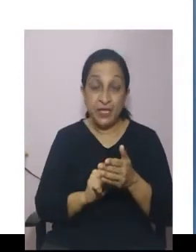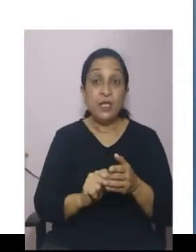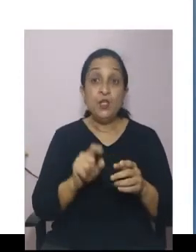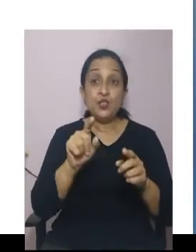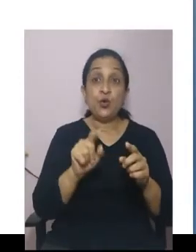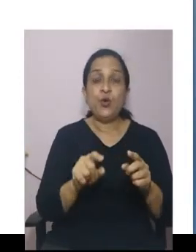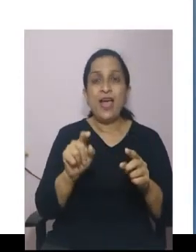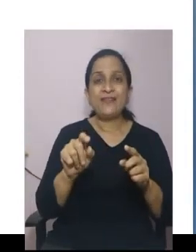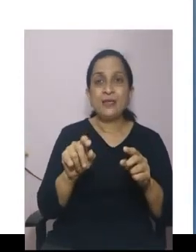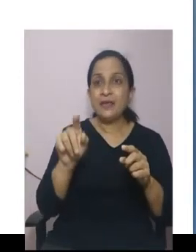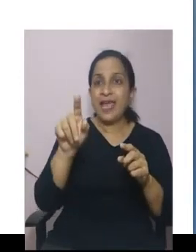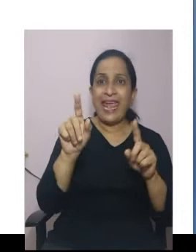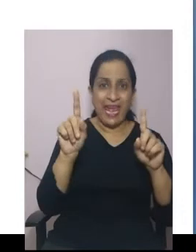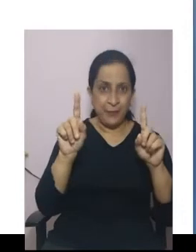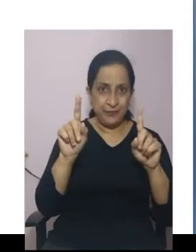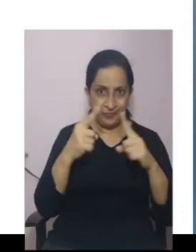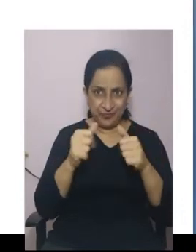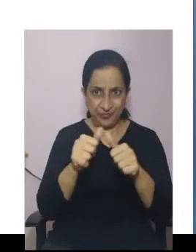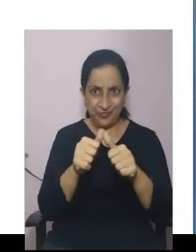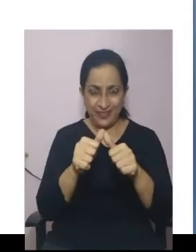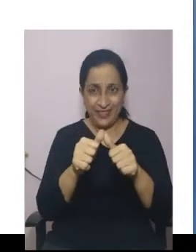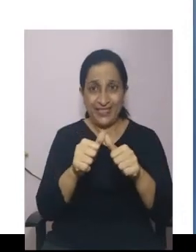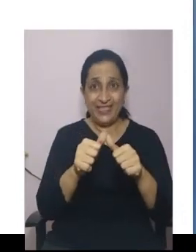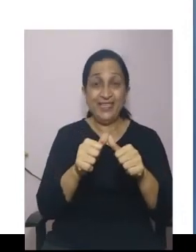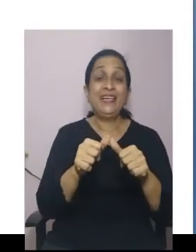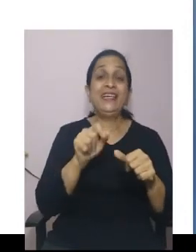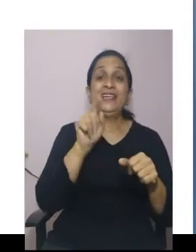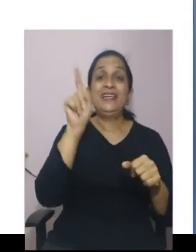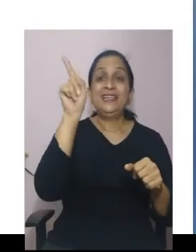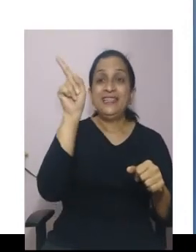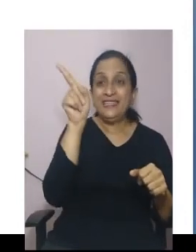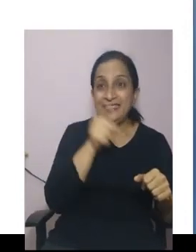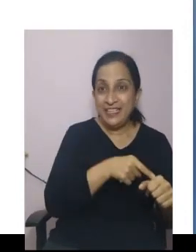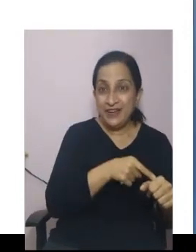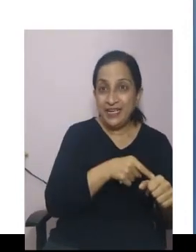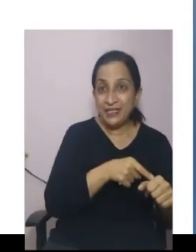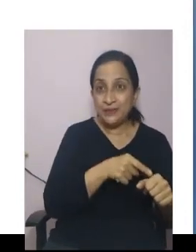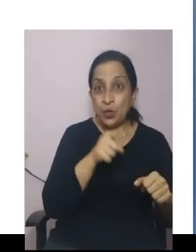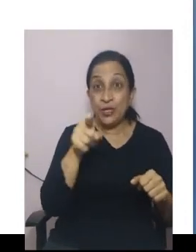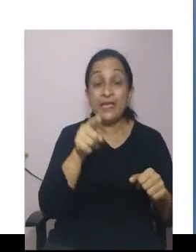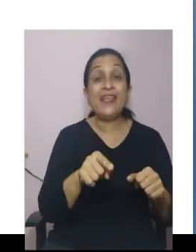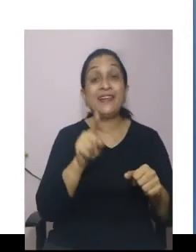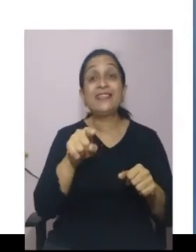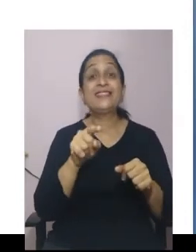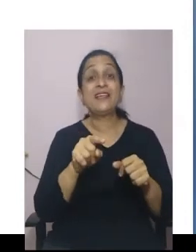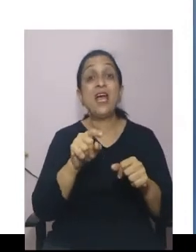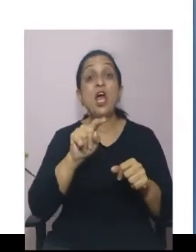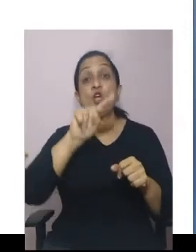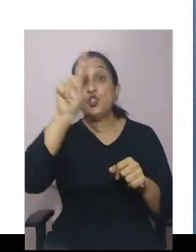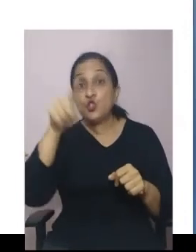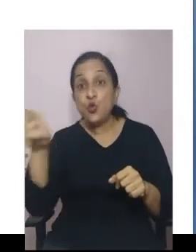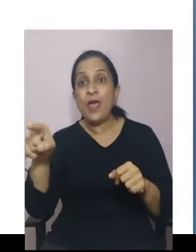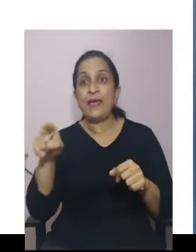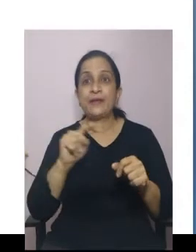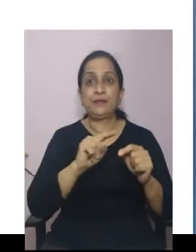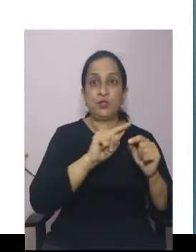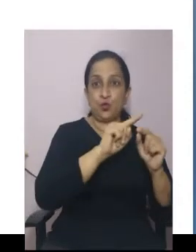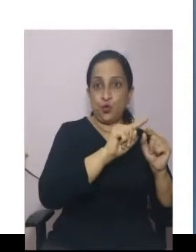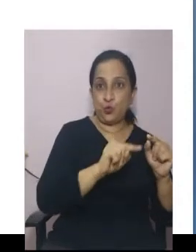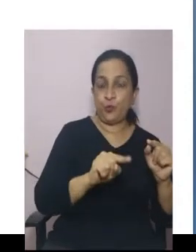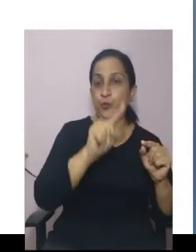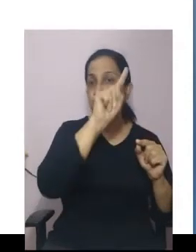1i plus 2j minus 3k divided by modulus of A is always squares of this